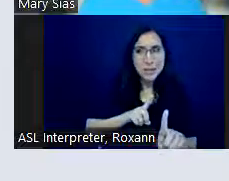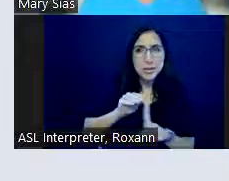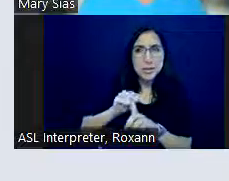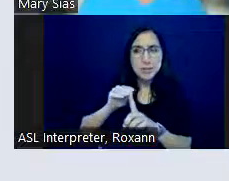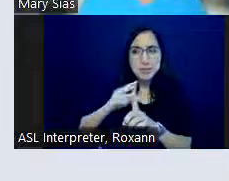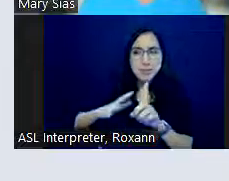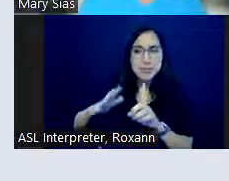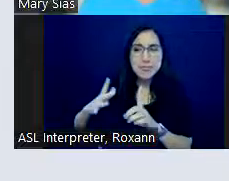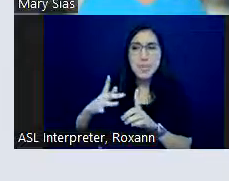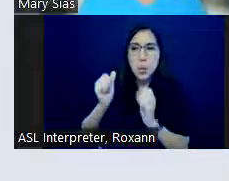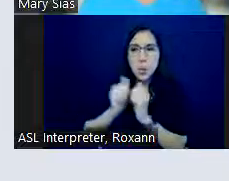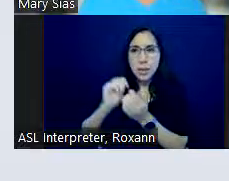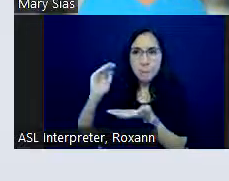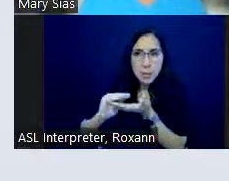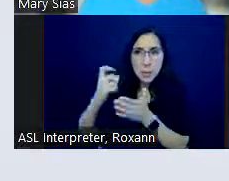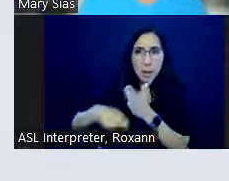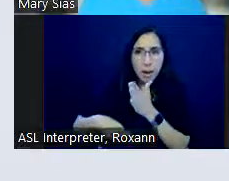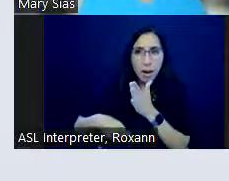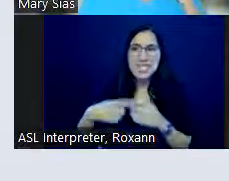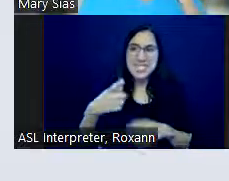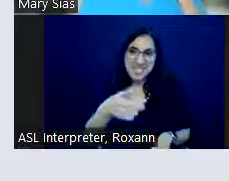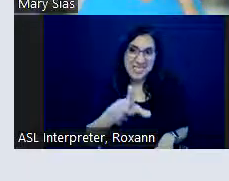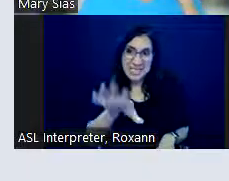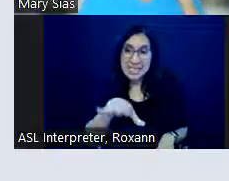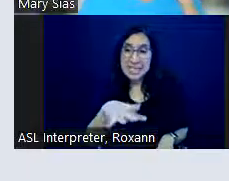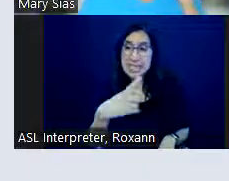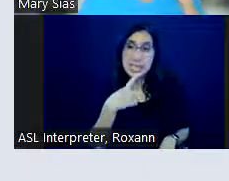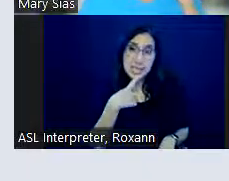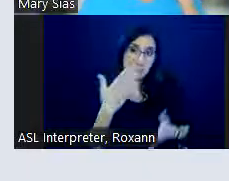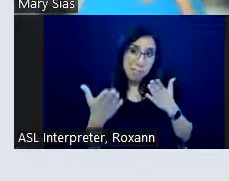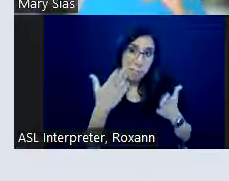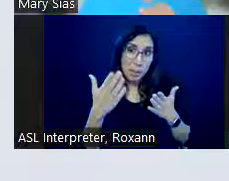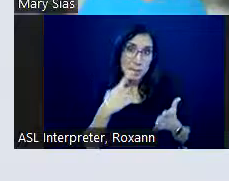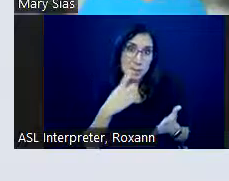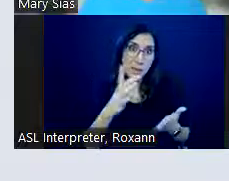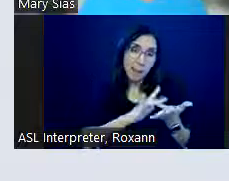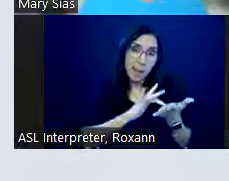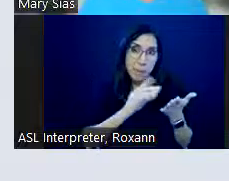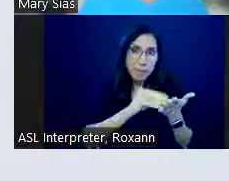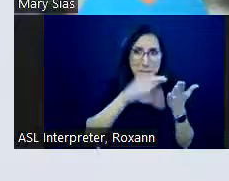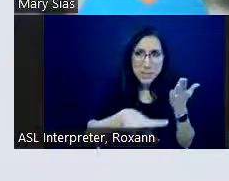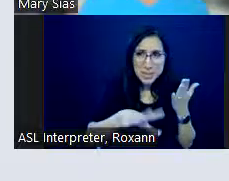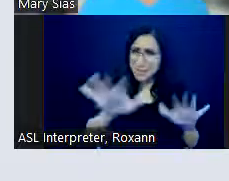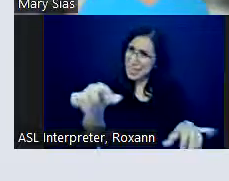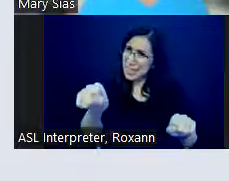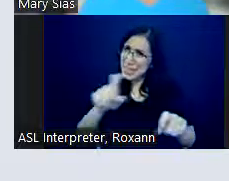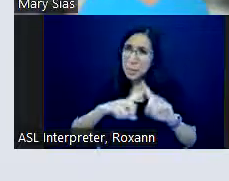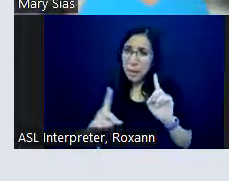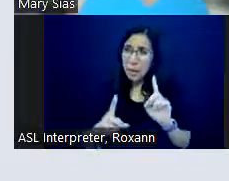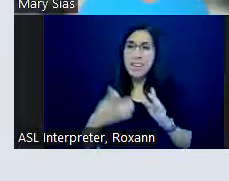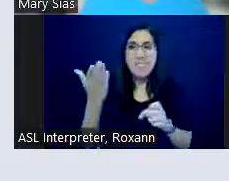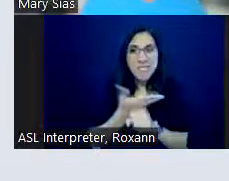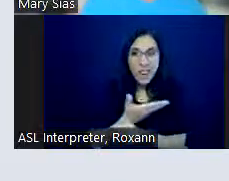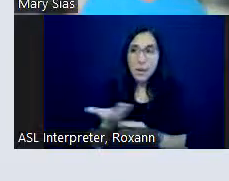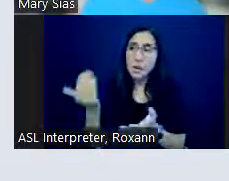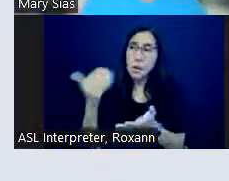of you will say, well, an iPad's expensive. Well, so is retraining and rehiring. If you hire the person right the first time, we don't have to retrain, and